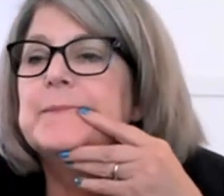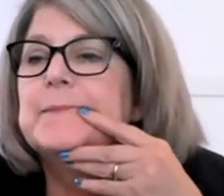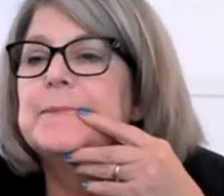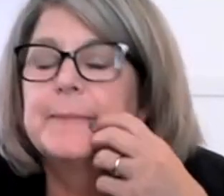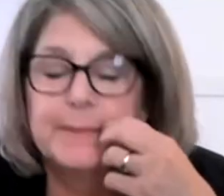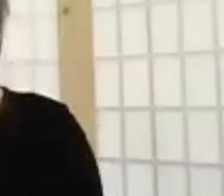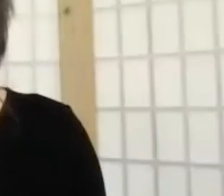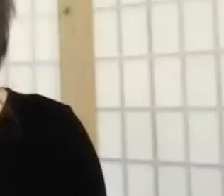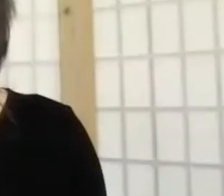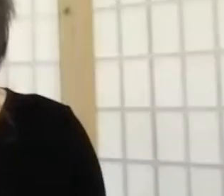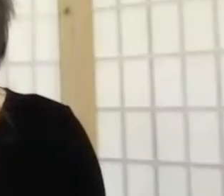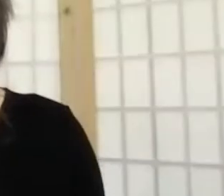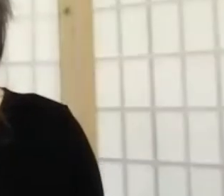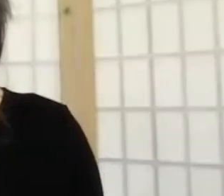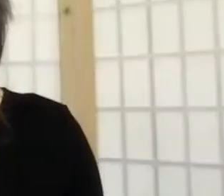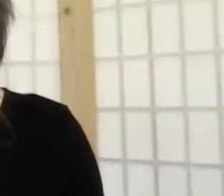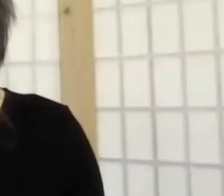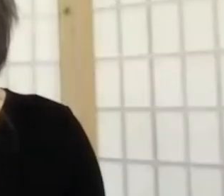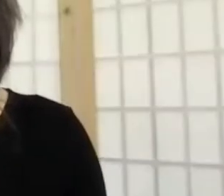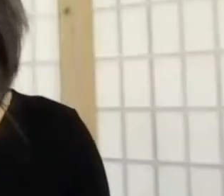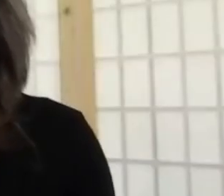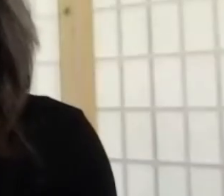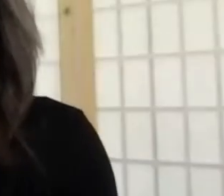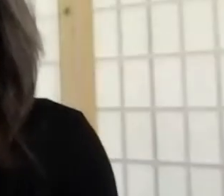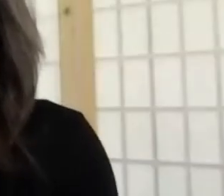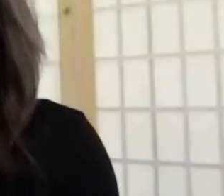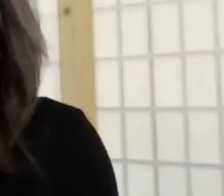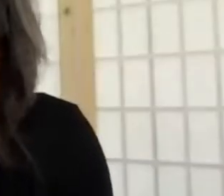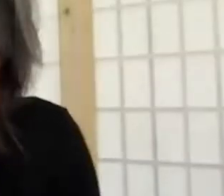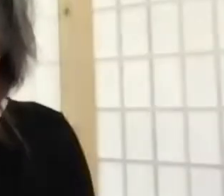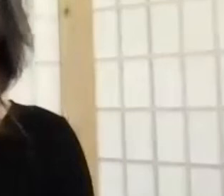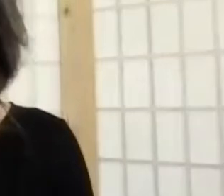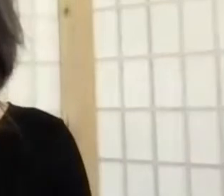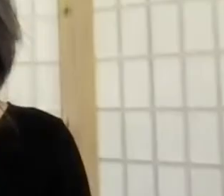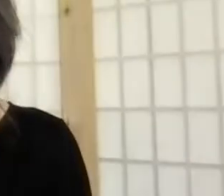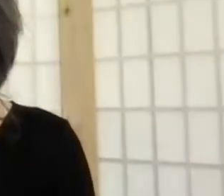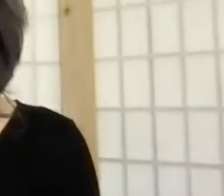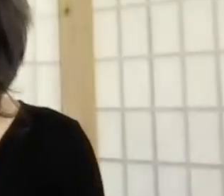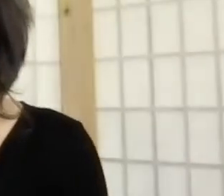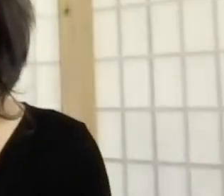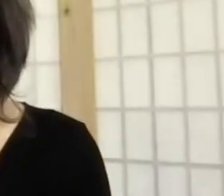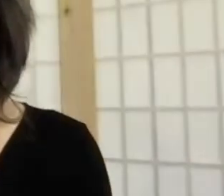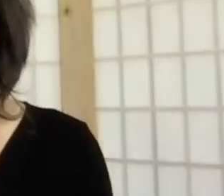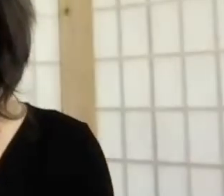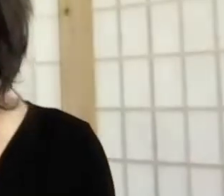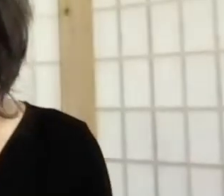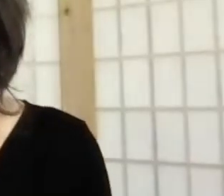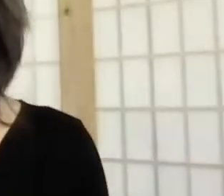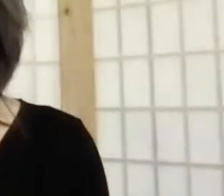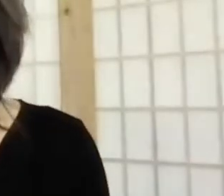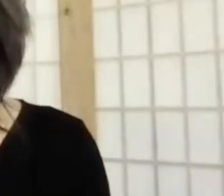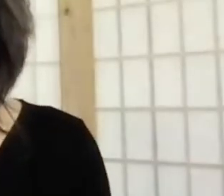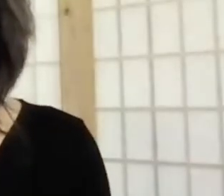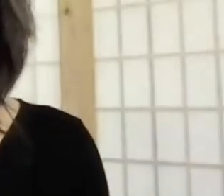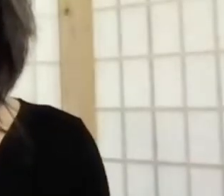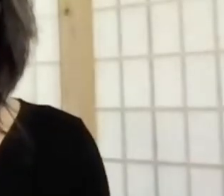I thought the irony of me getting one that includes the word patience when I am always so eager to make things happen yesterday for those who are